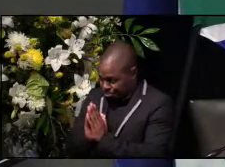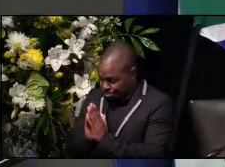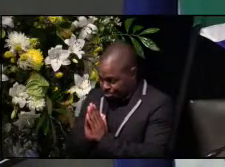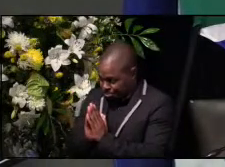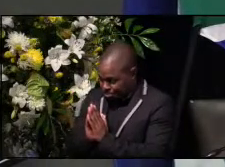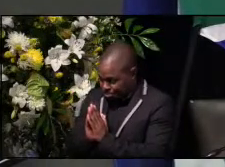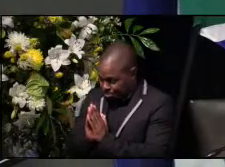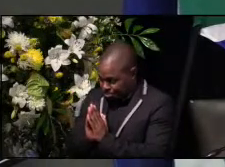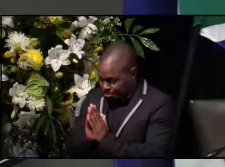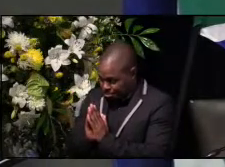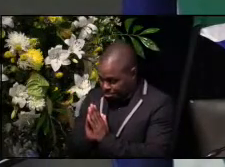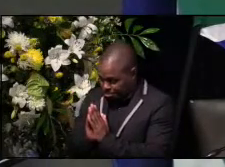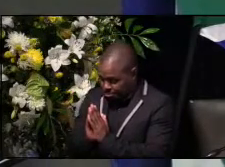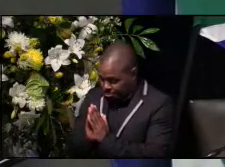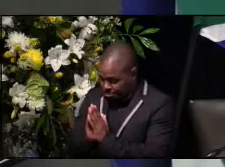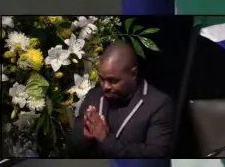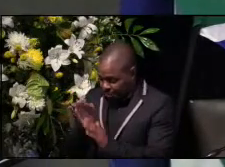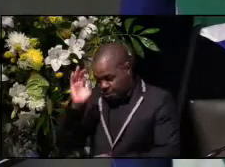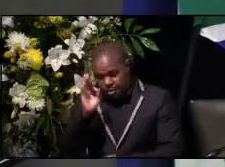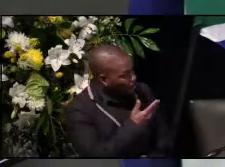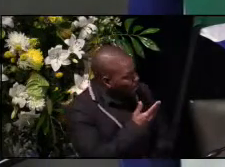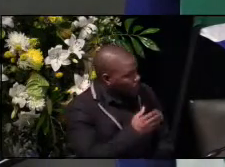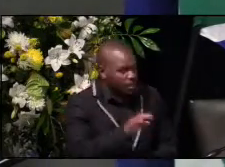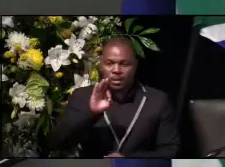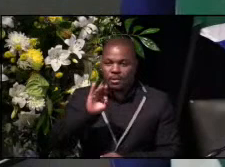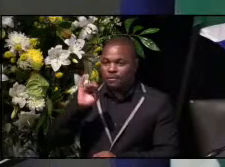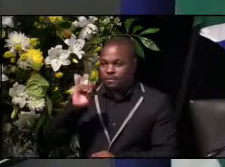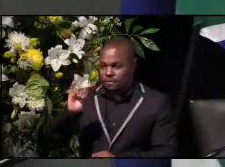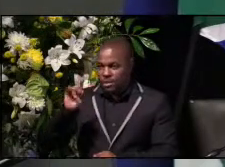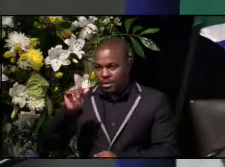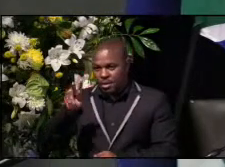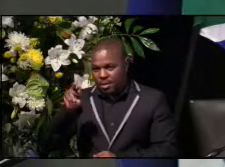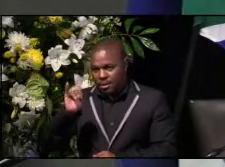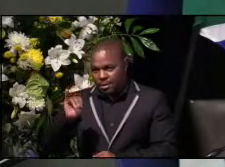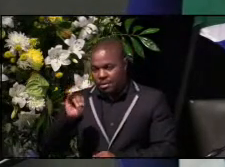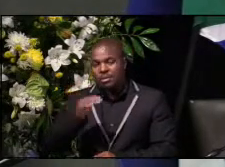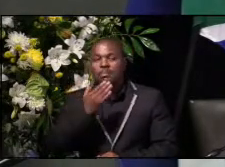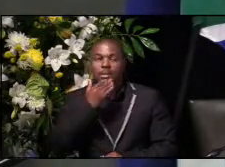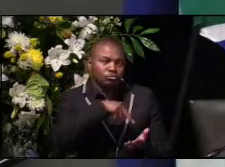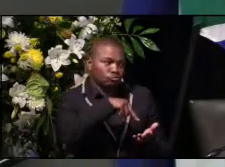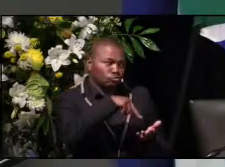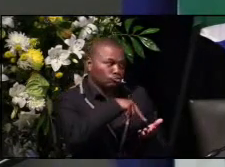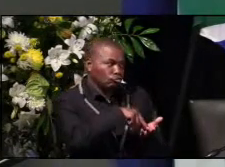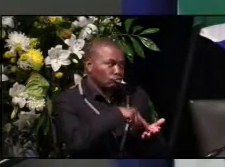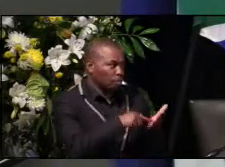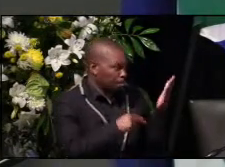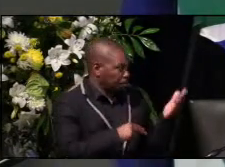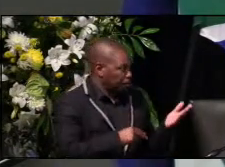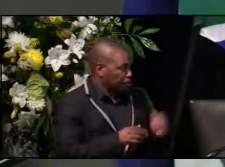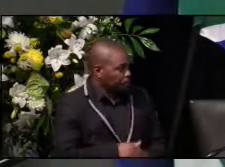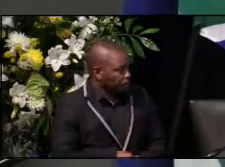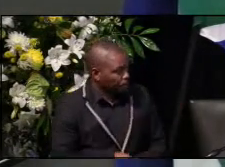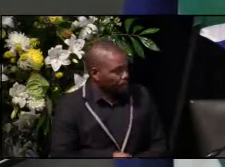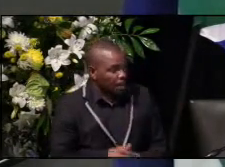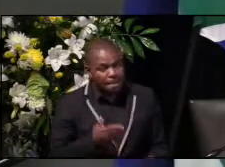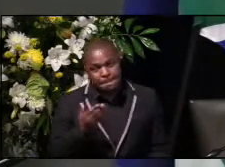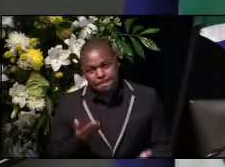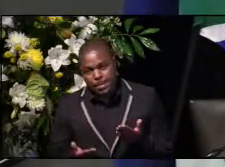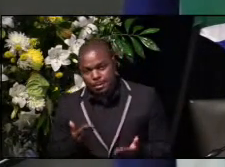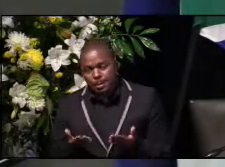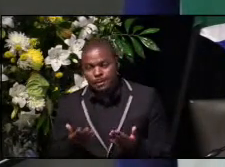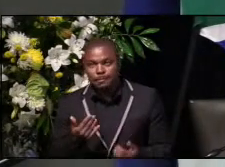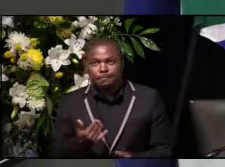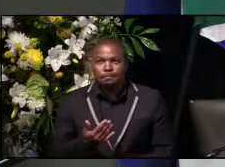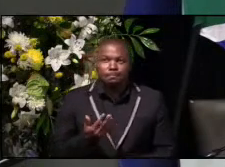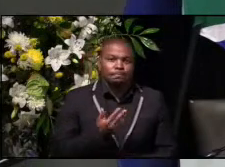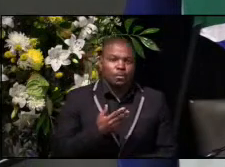professor um maybe just to stand up for us and and maybe um